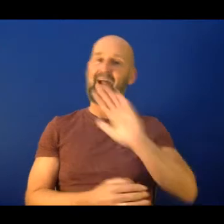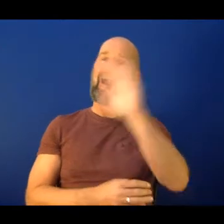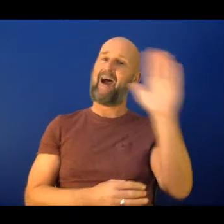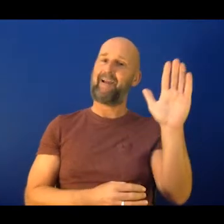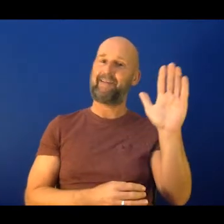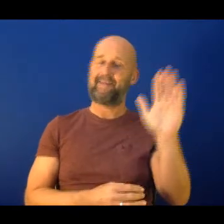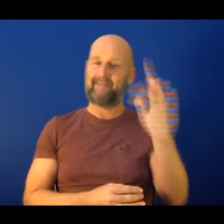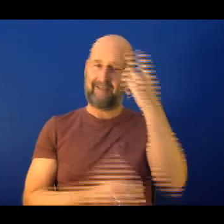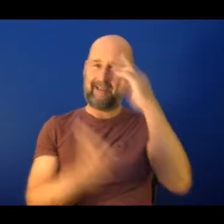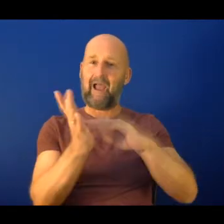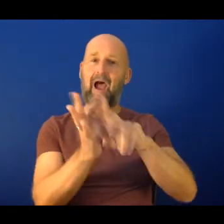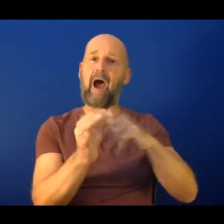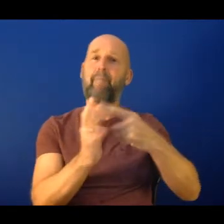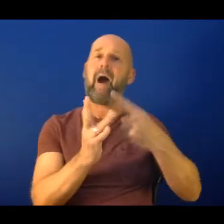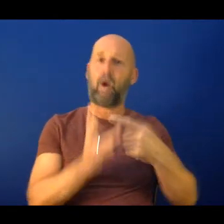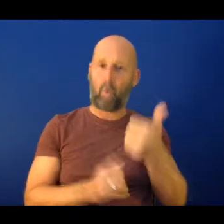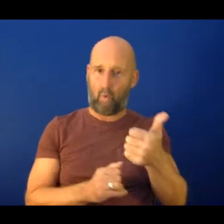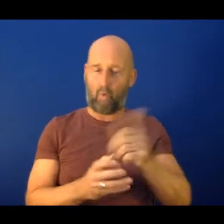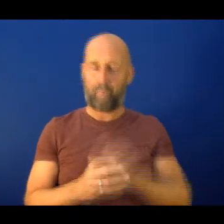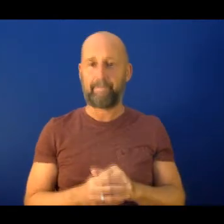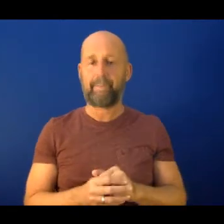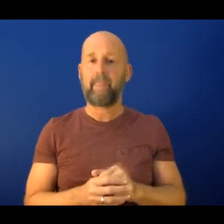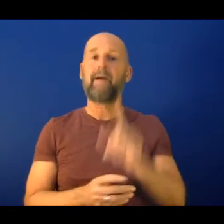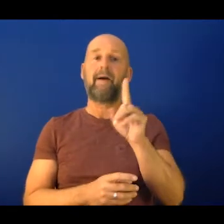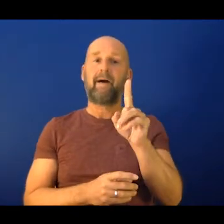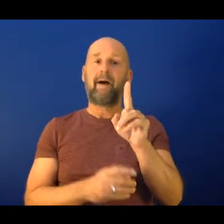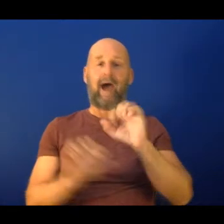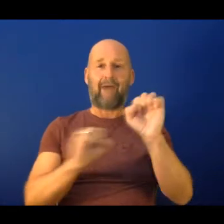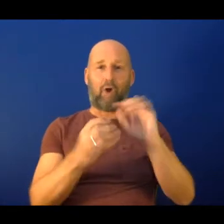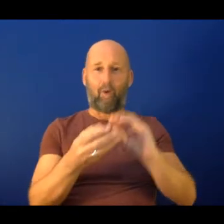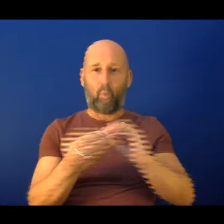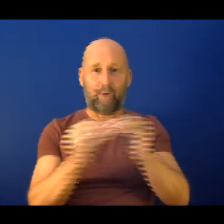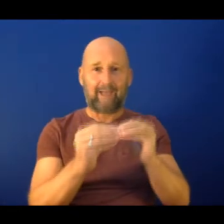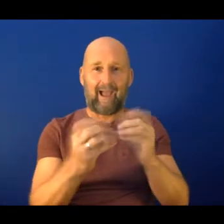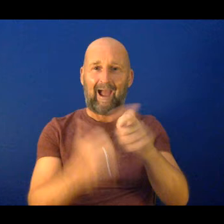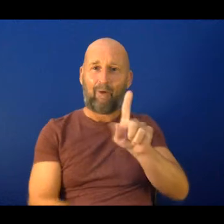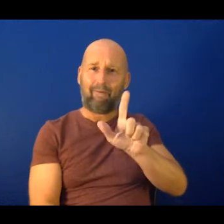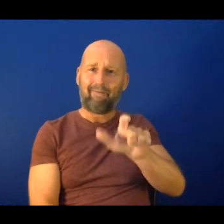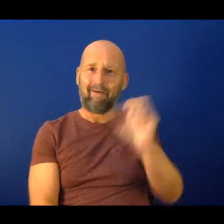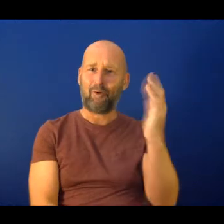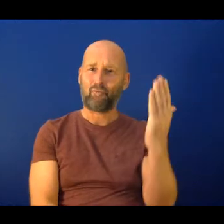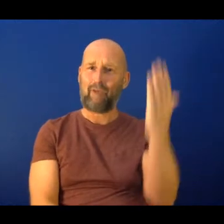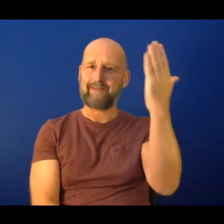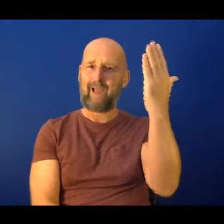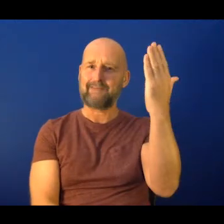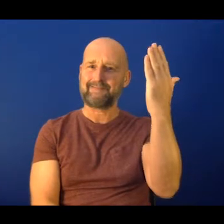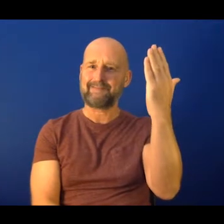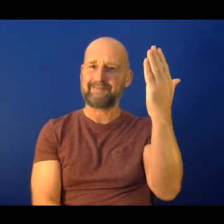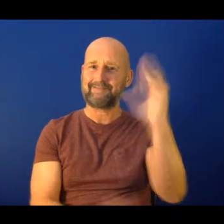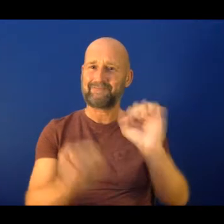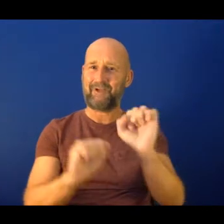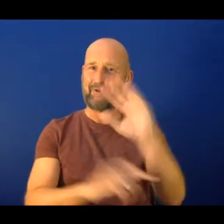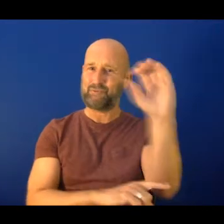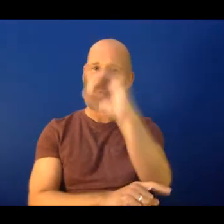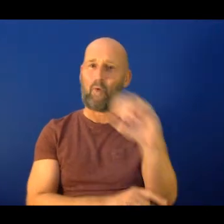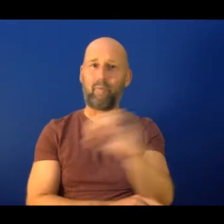Hi, it's Margot speaking. I haven't quite worked out how to do the raised hand thing on Zoom, but